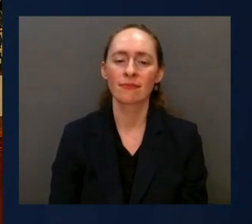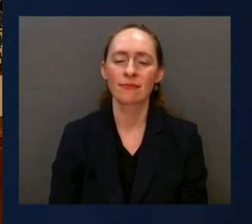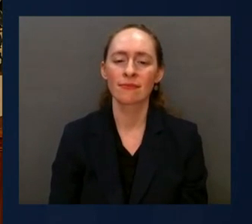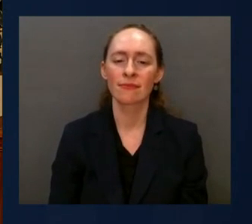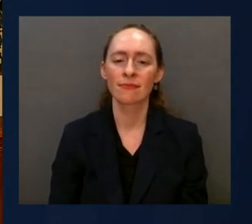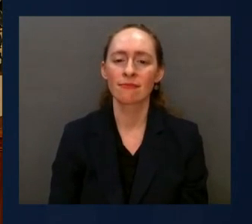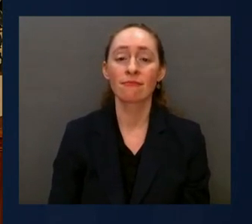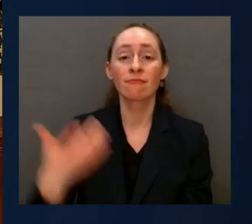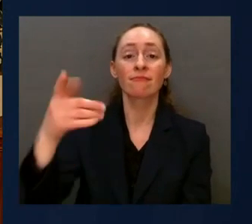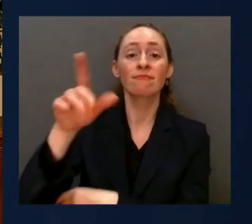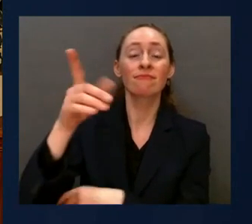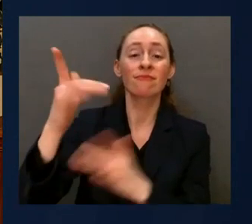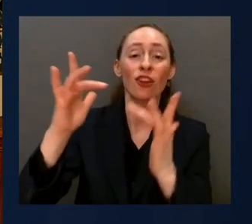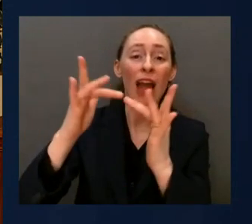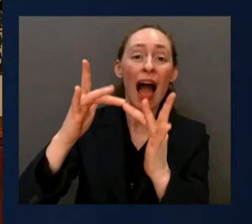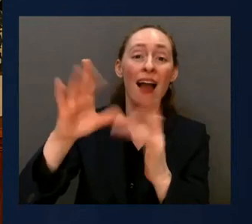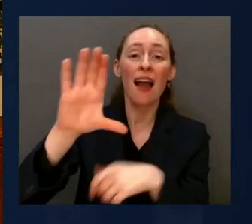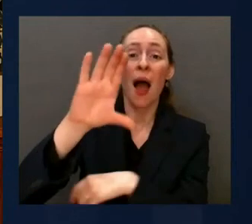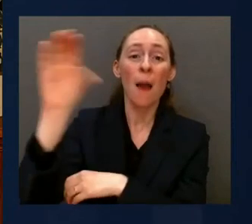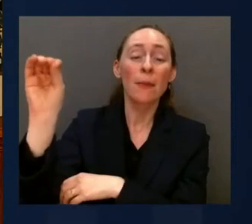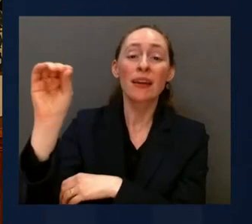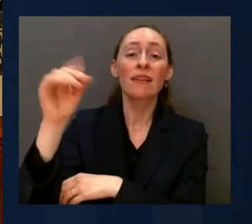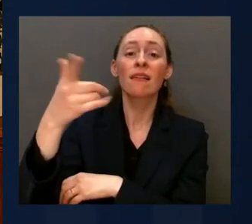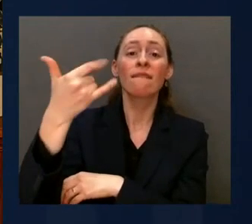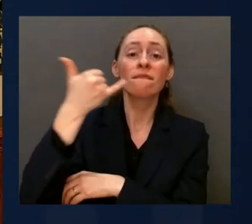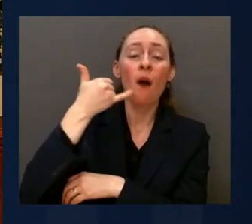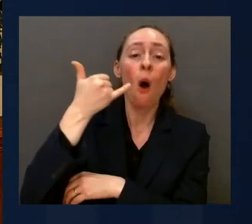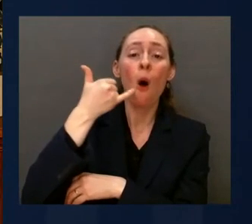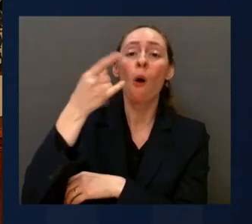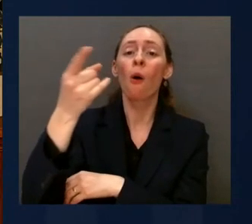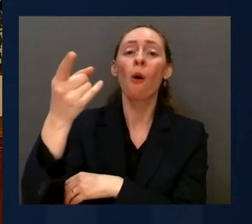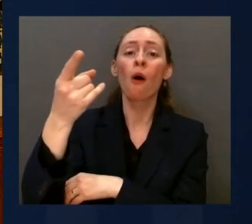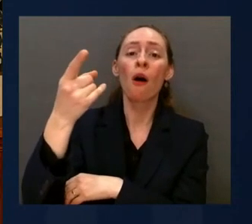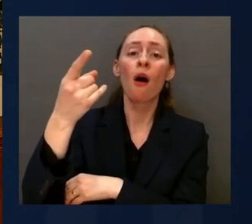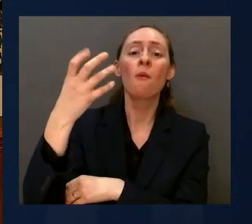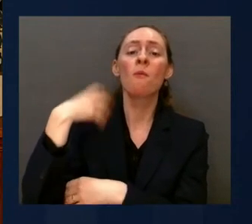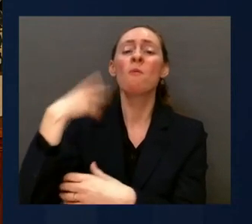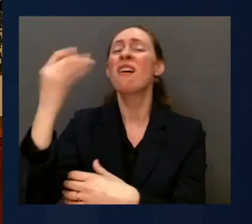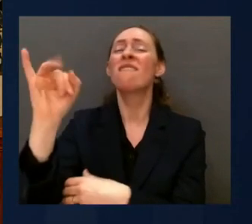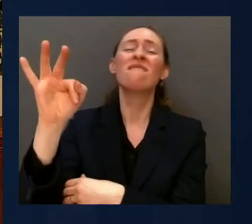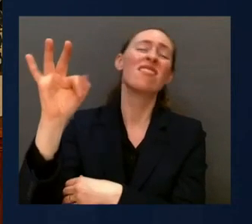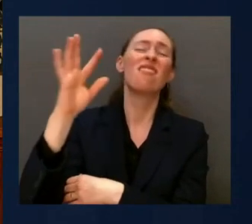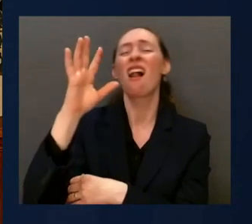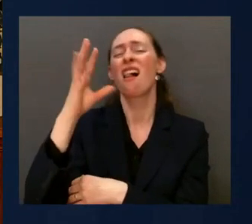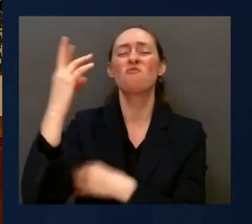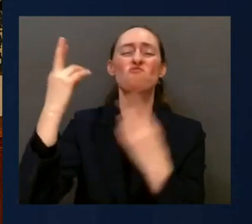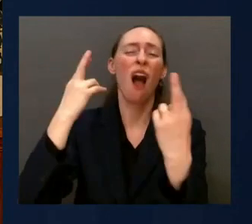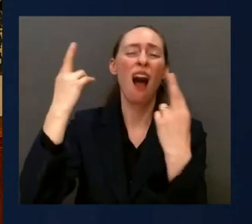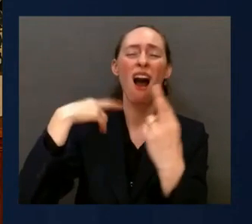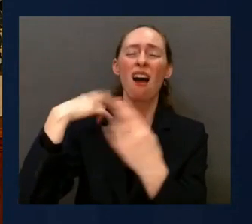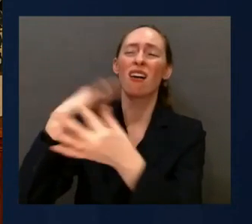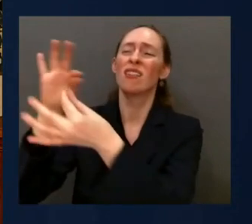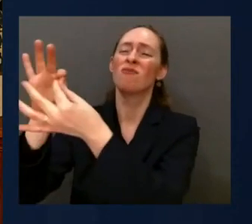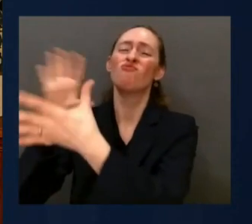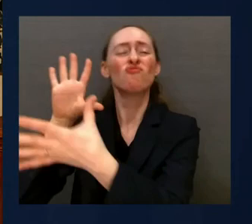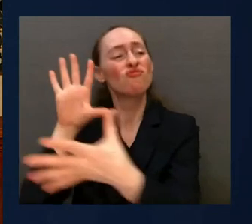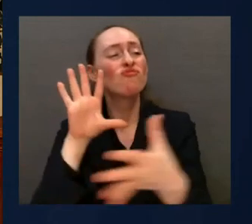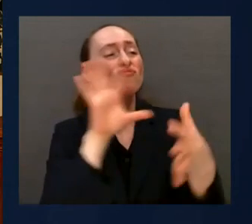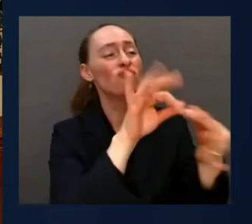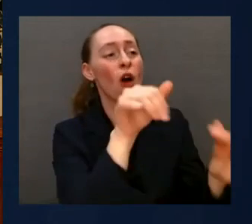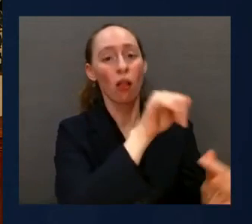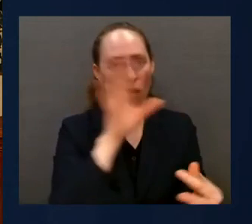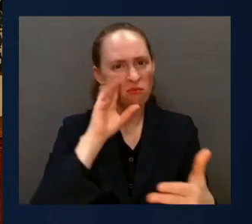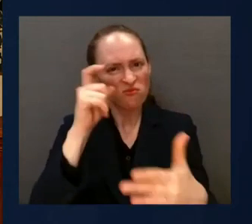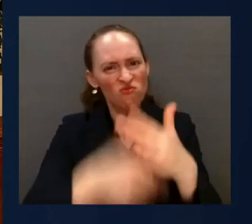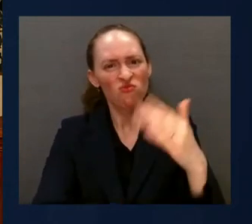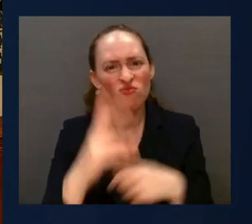to switch to another provider. Give me a break. We can stop service fees on tickets to concerts and sporting